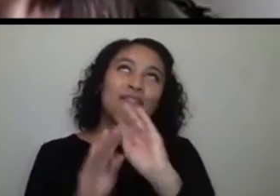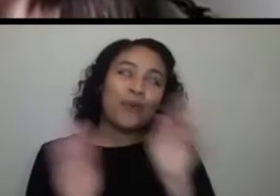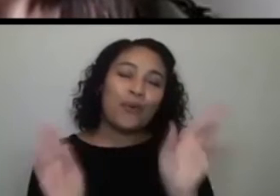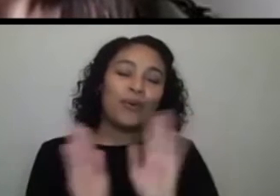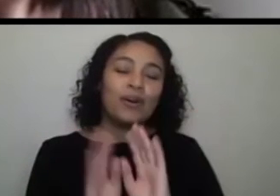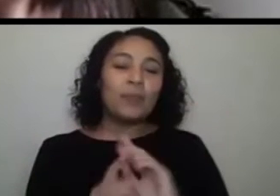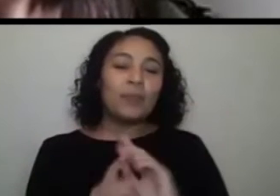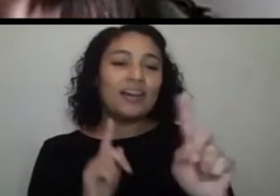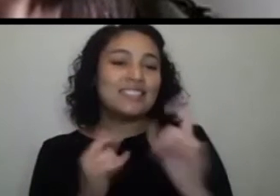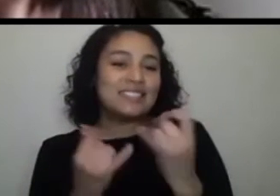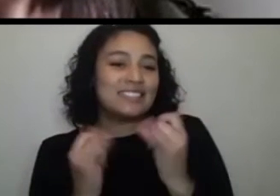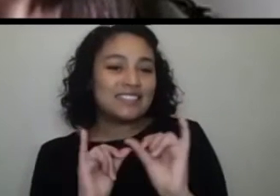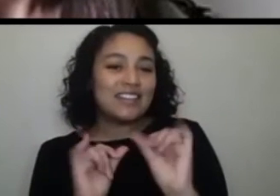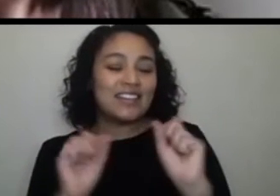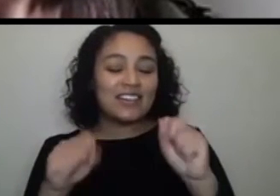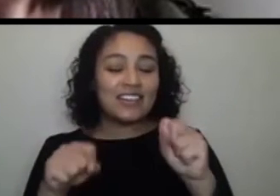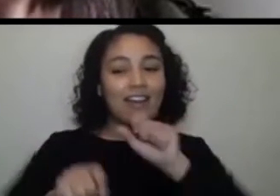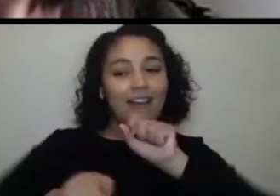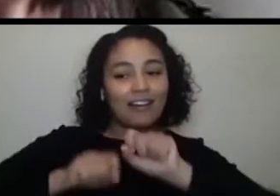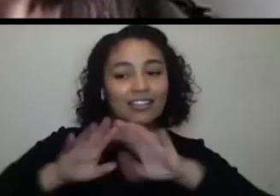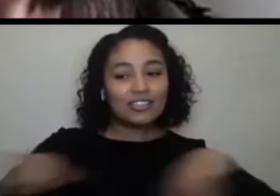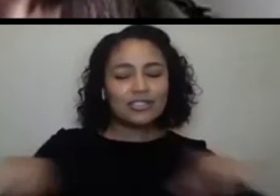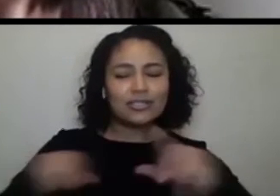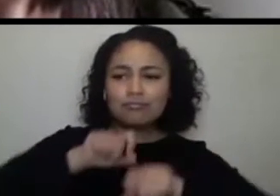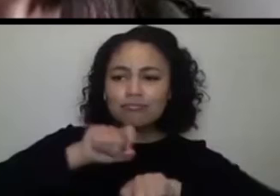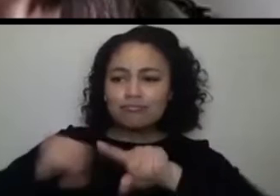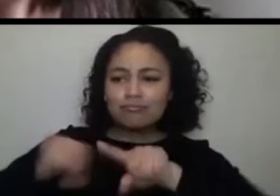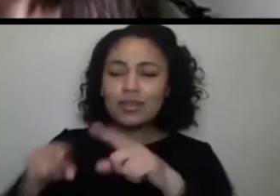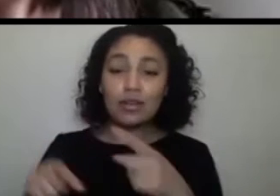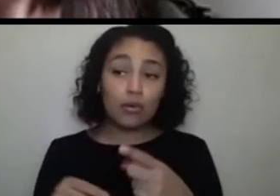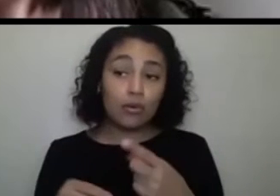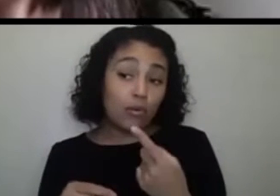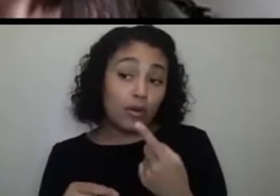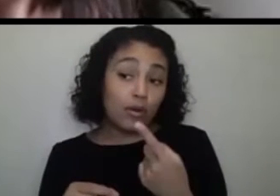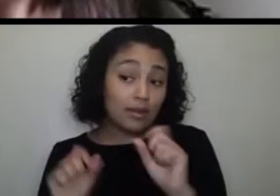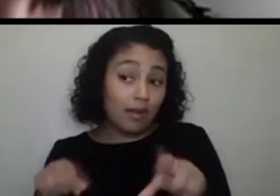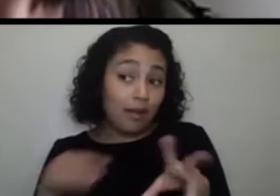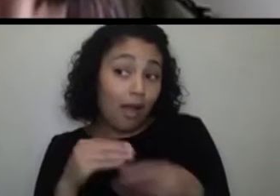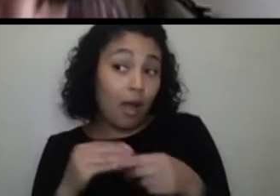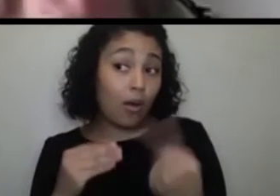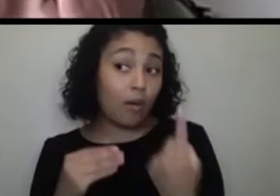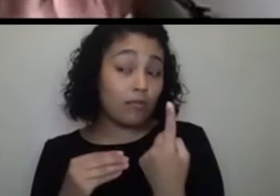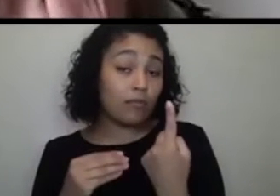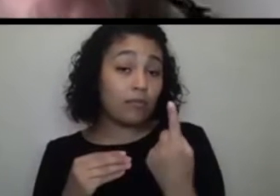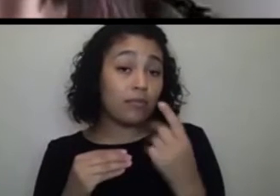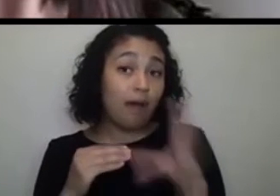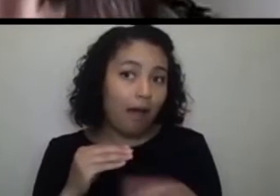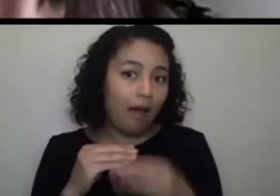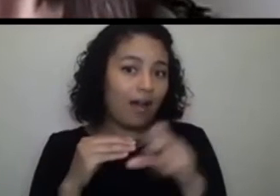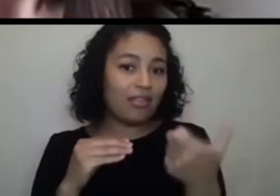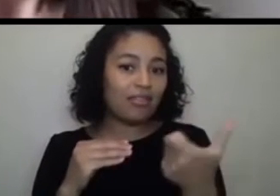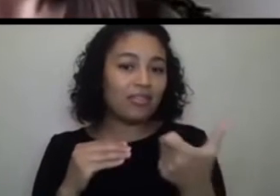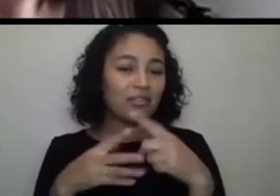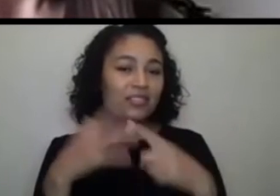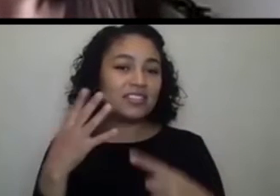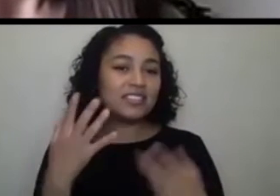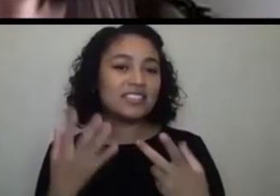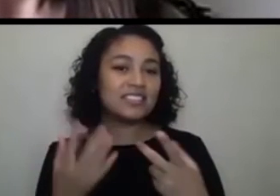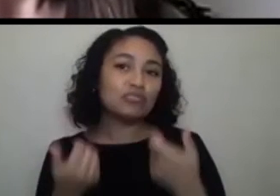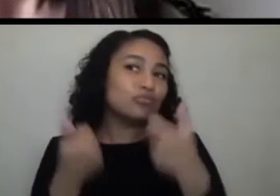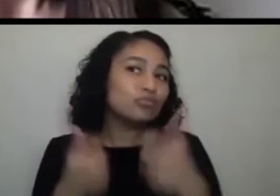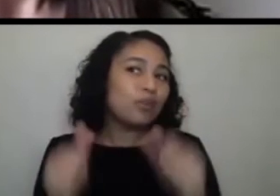ask children, do you think you could put more than one ball in this thing? Oh, that's a good question. Let's try with